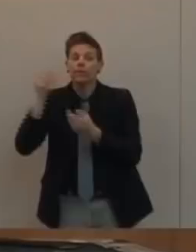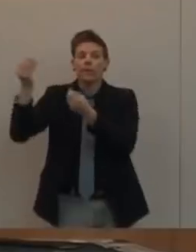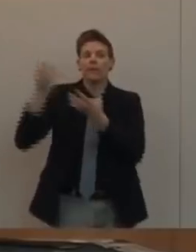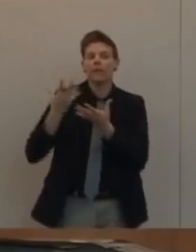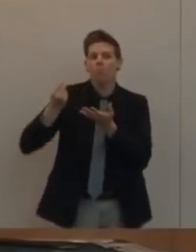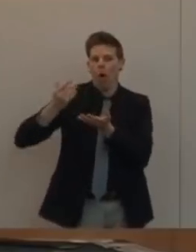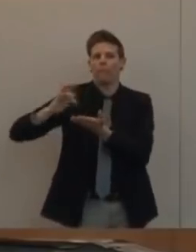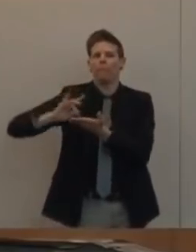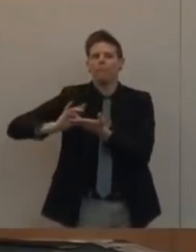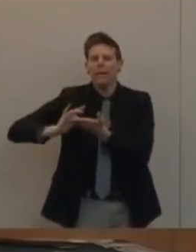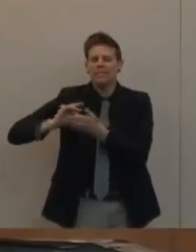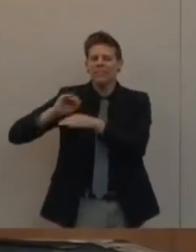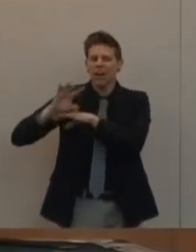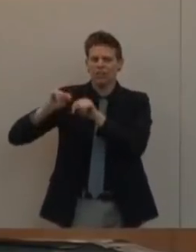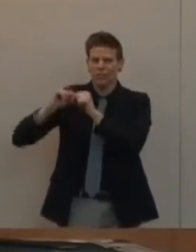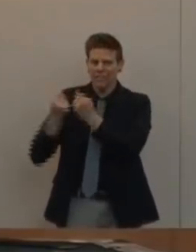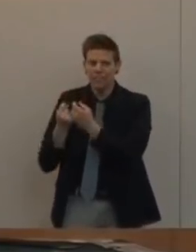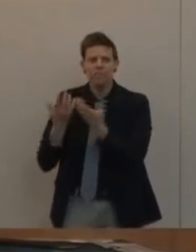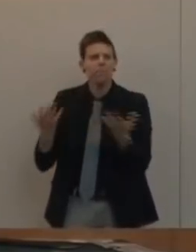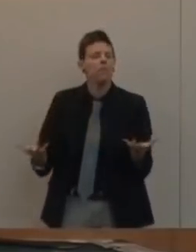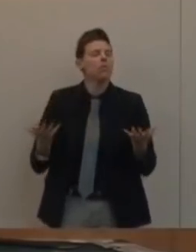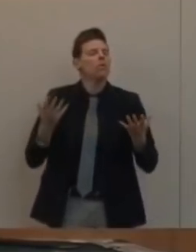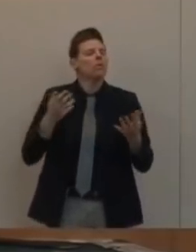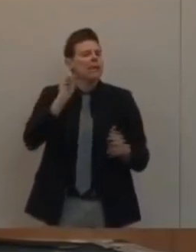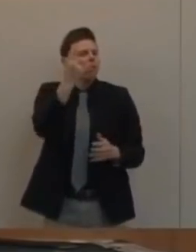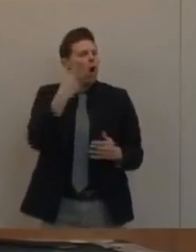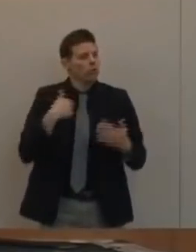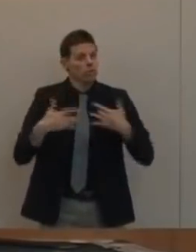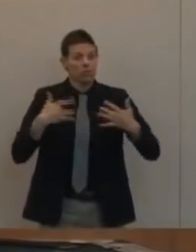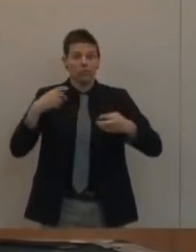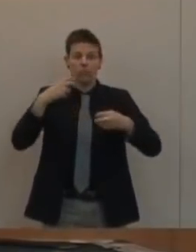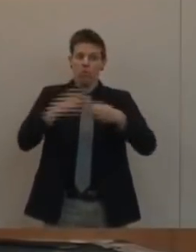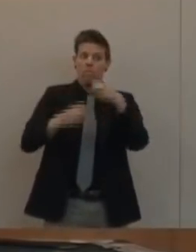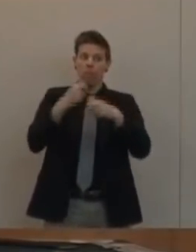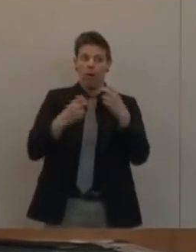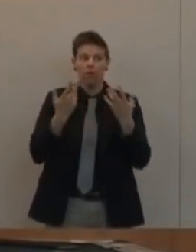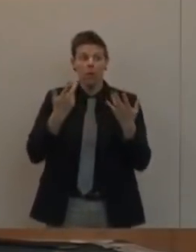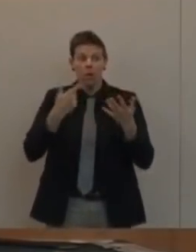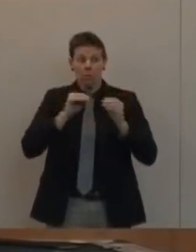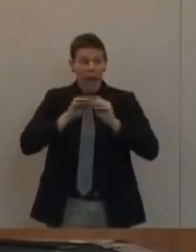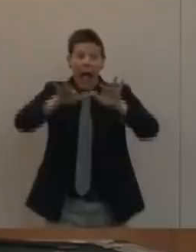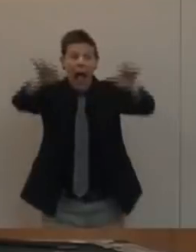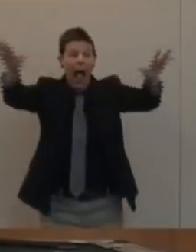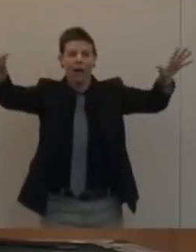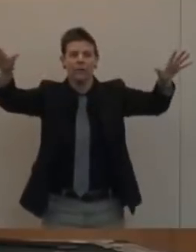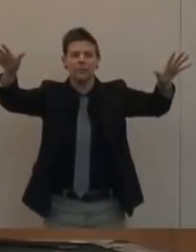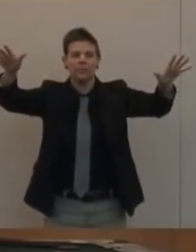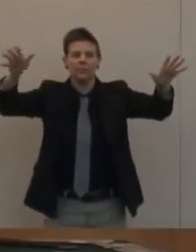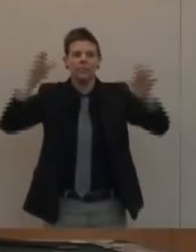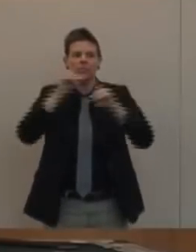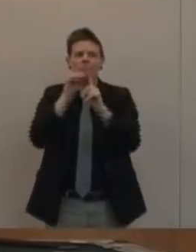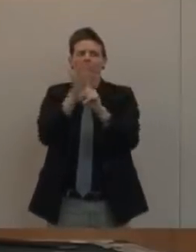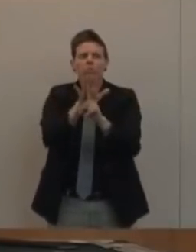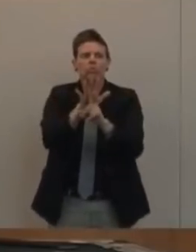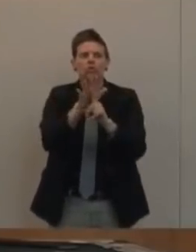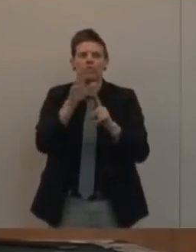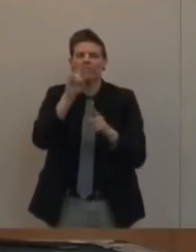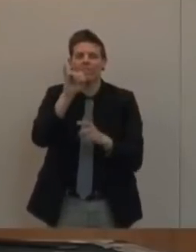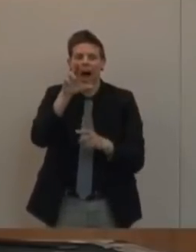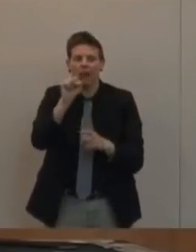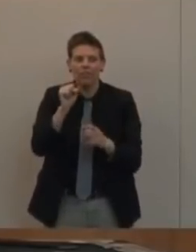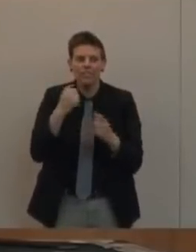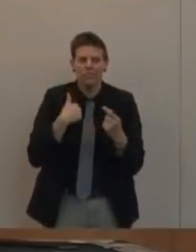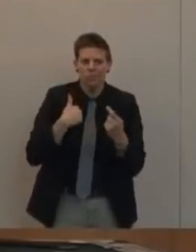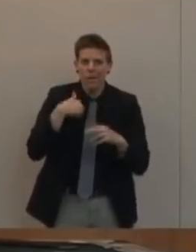here. So when you open up again, you're exposing yourself to a virus that is waiting for us,